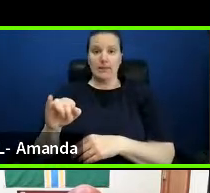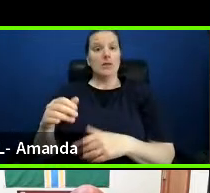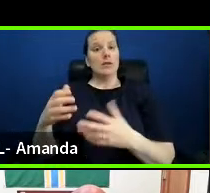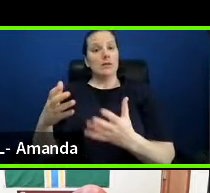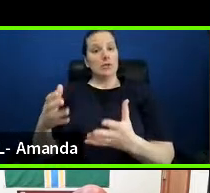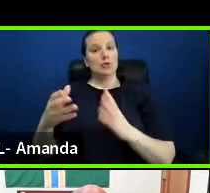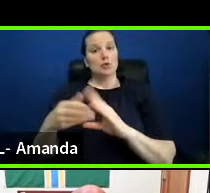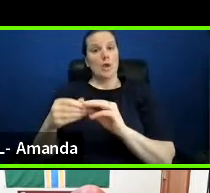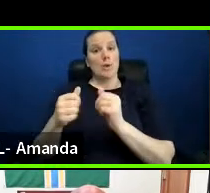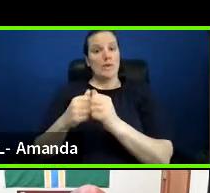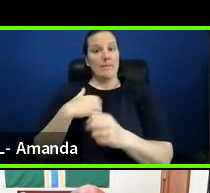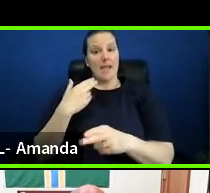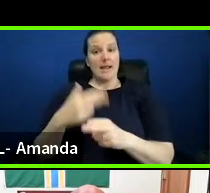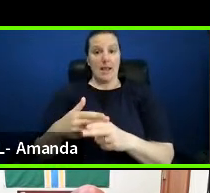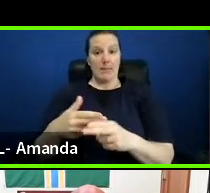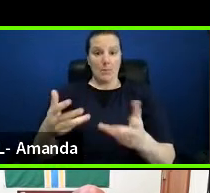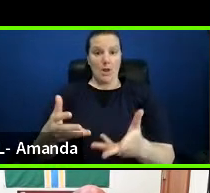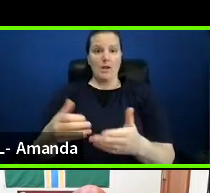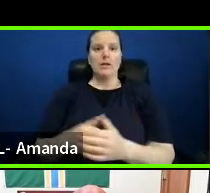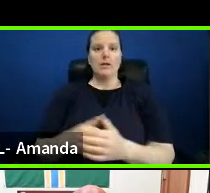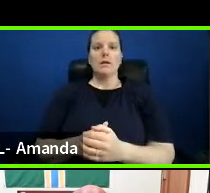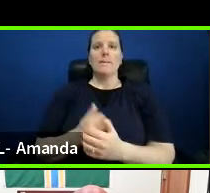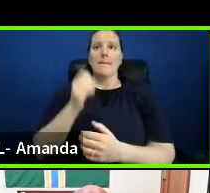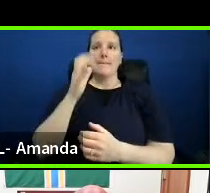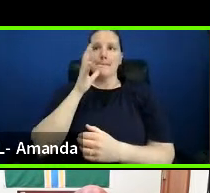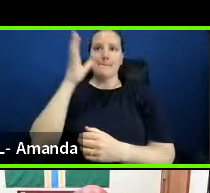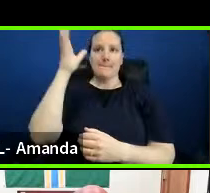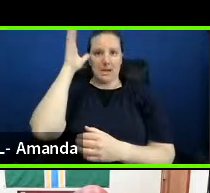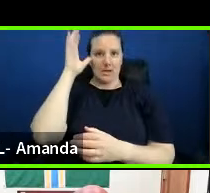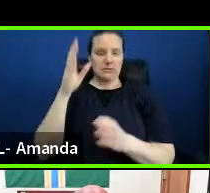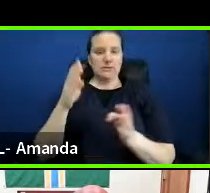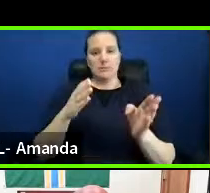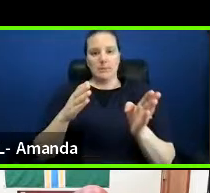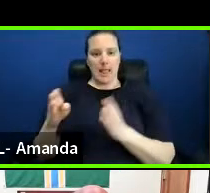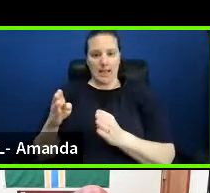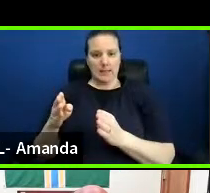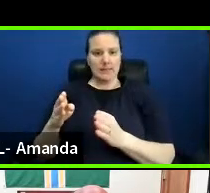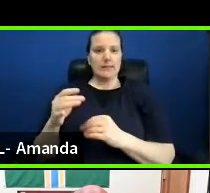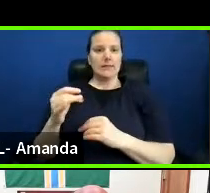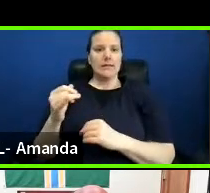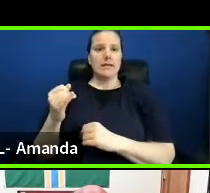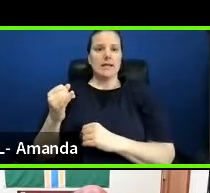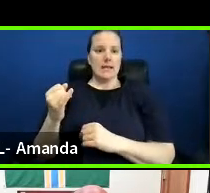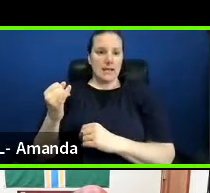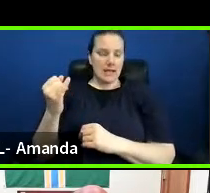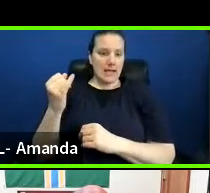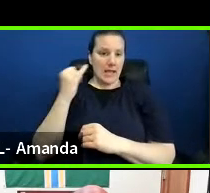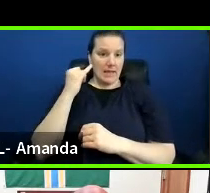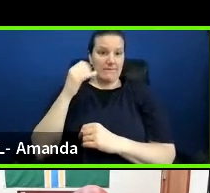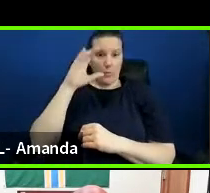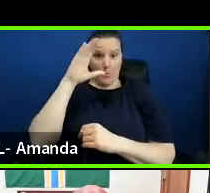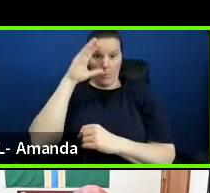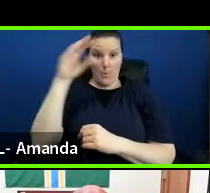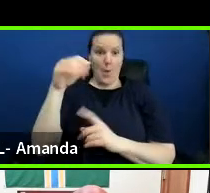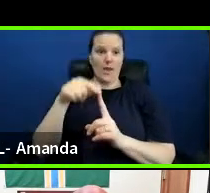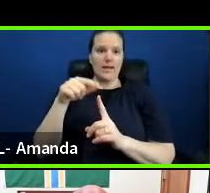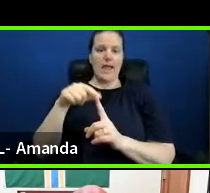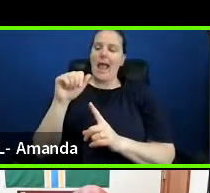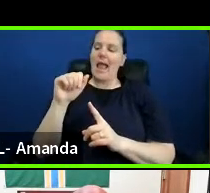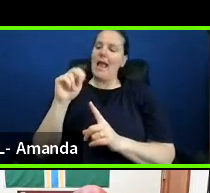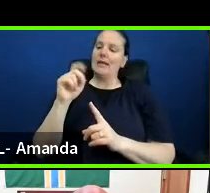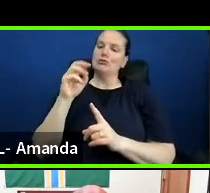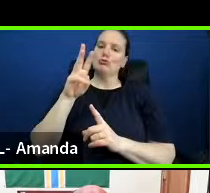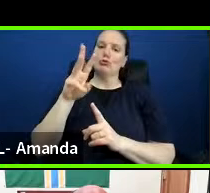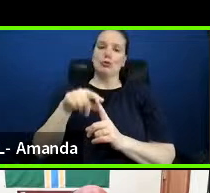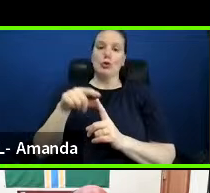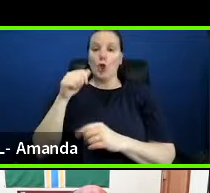name is that my parents had planned that if there was a boy, he was going to be Andrew. If there